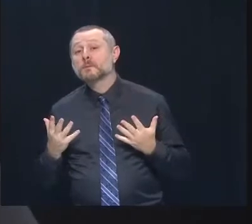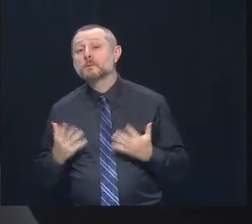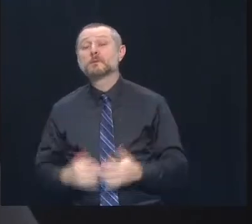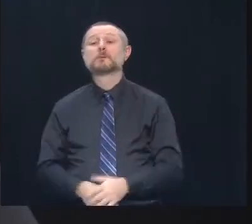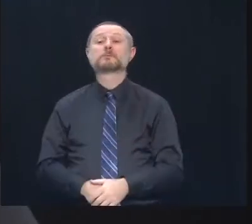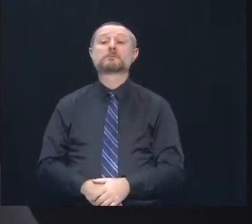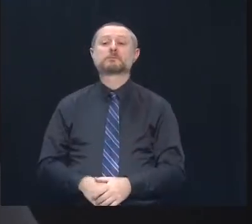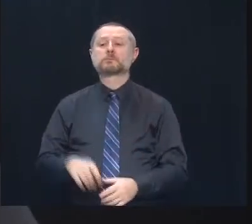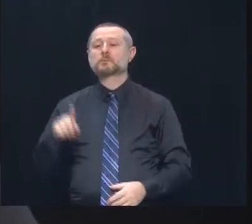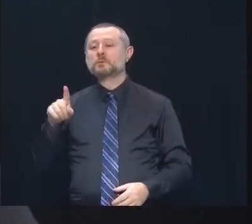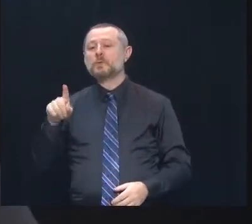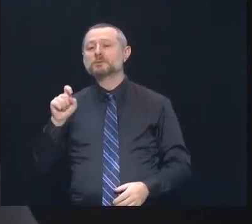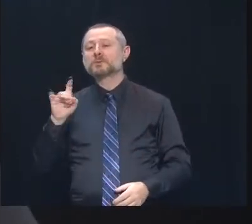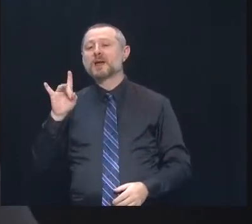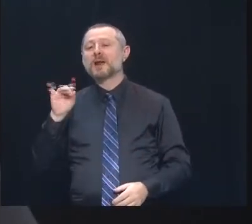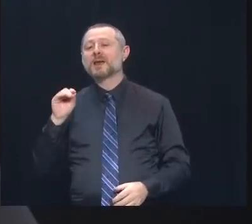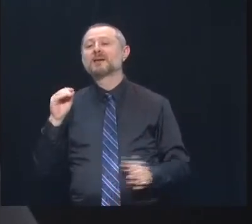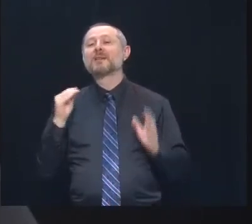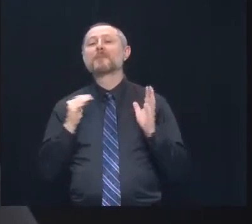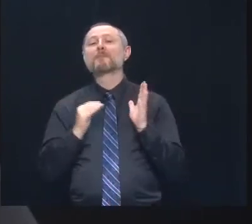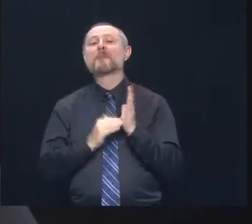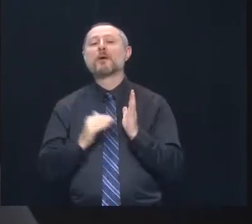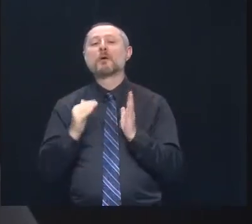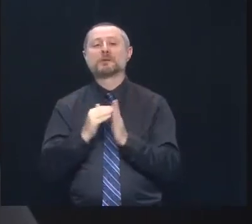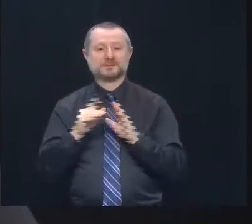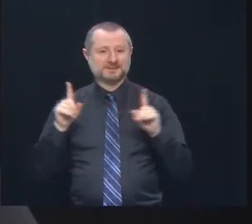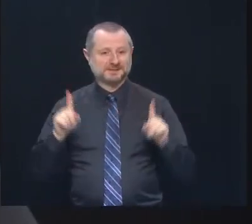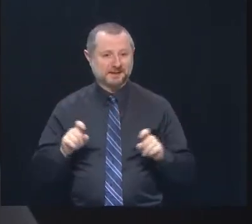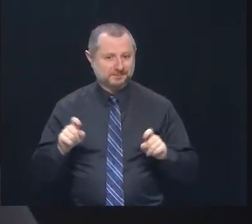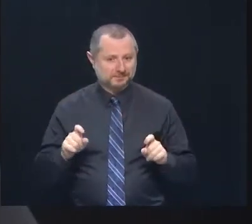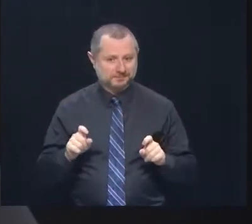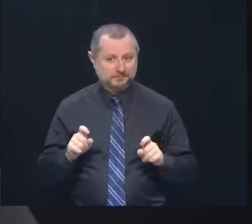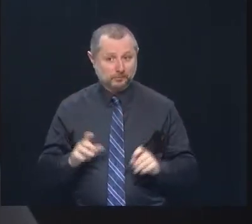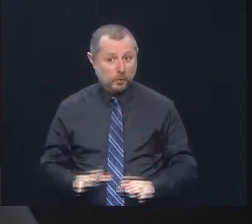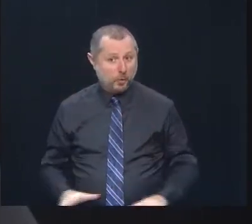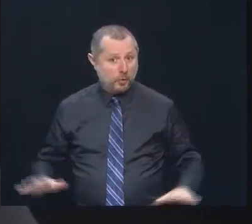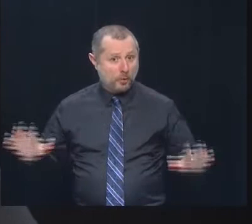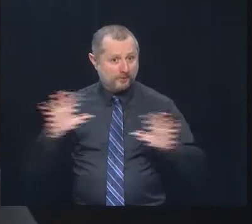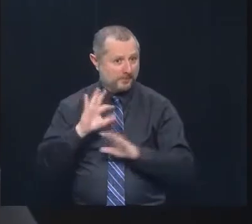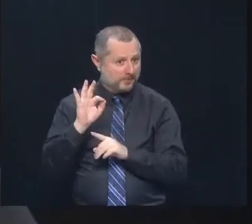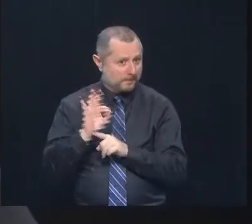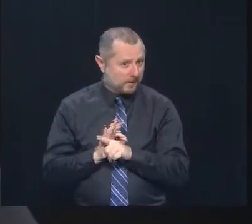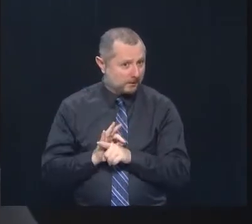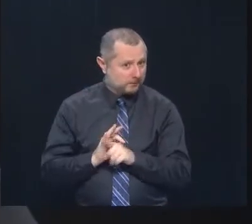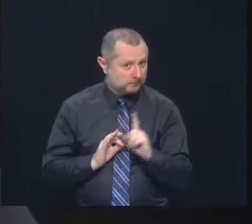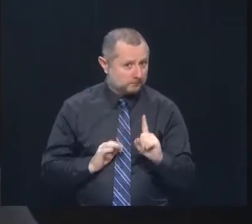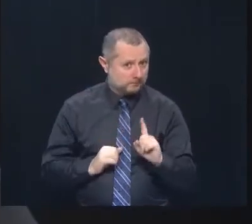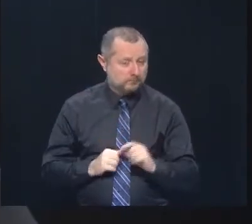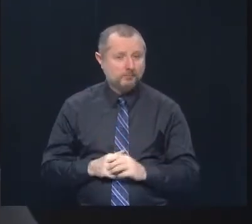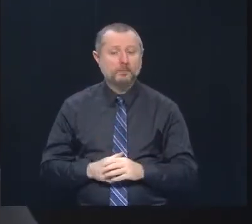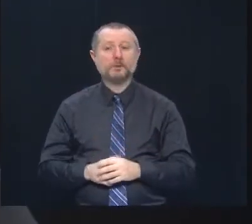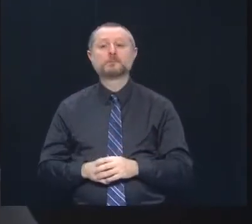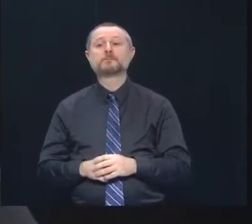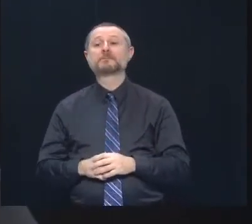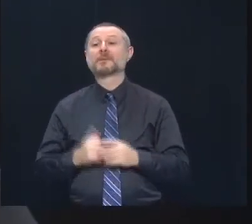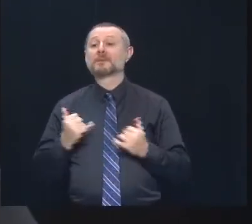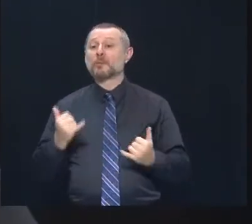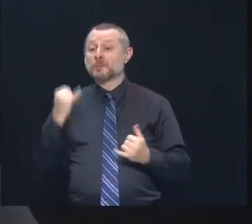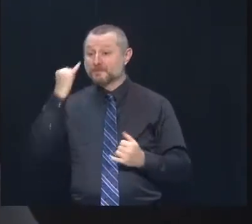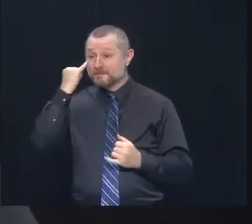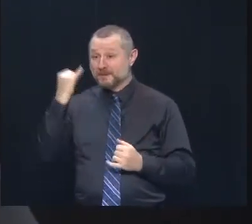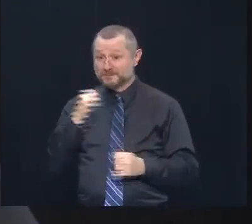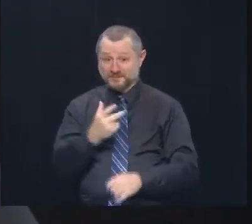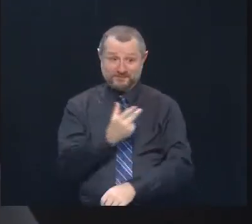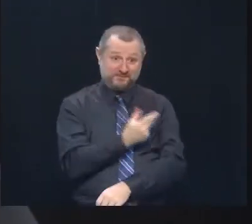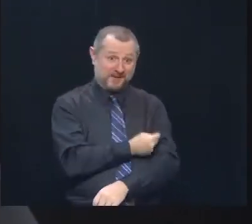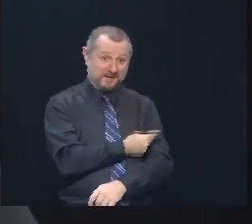180 million COVID tests, nationwide, 180. To do vaccinations, you have